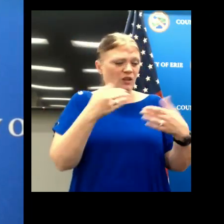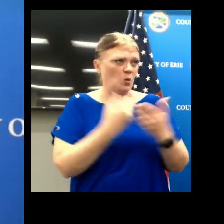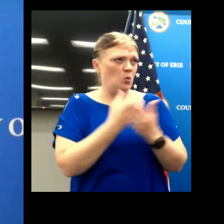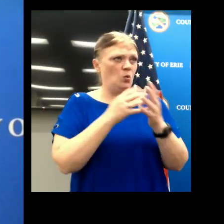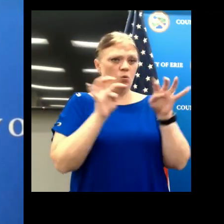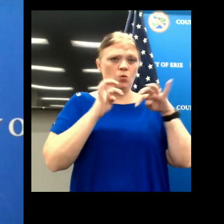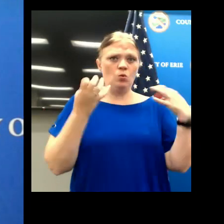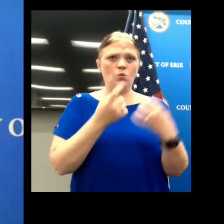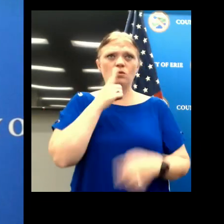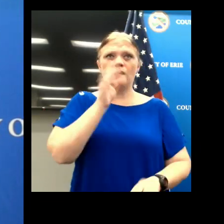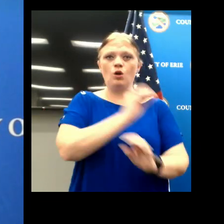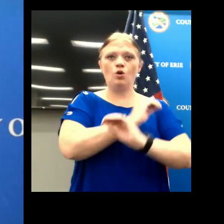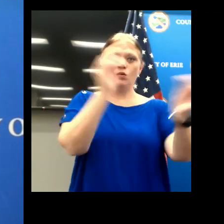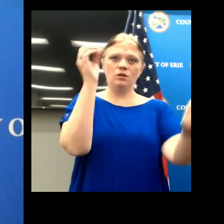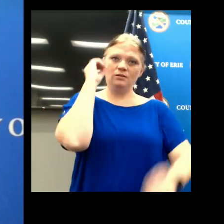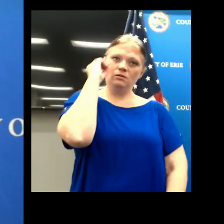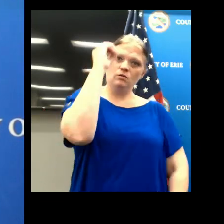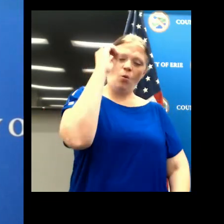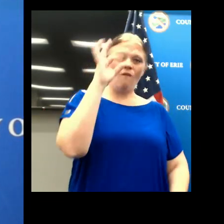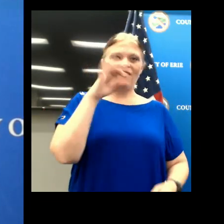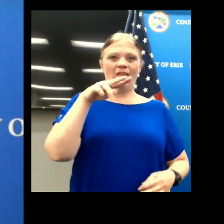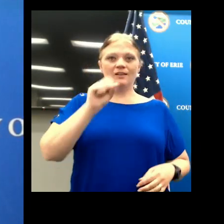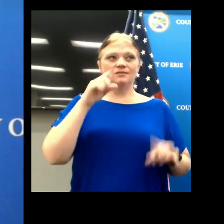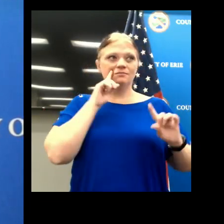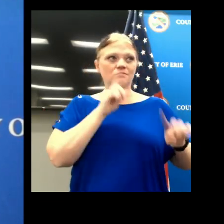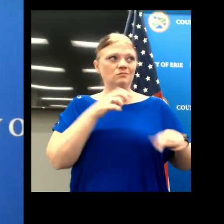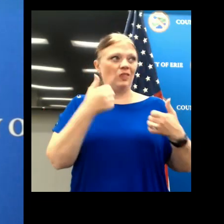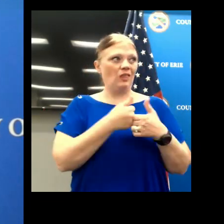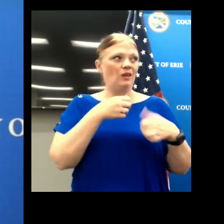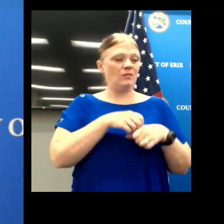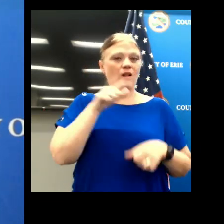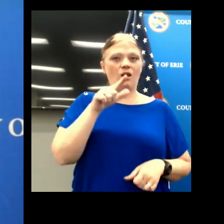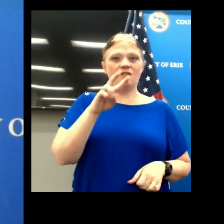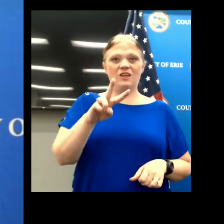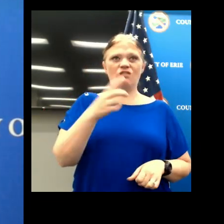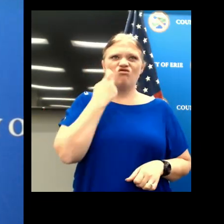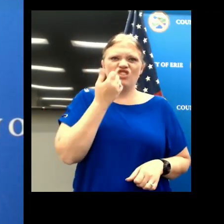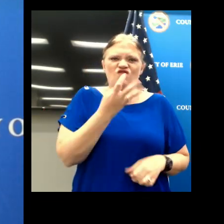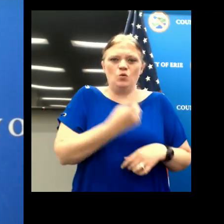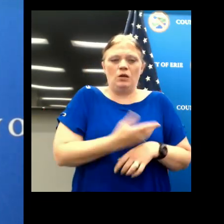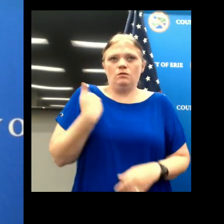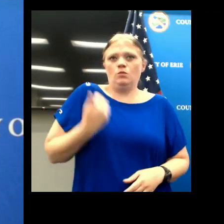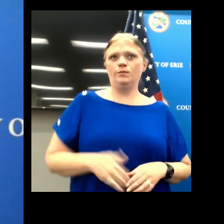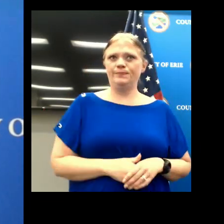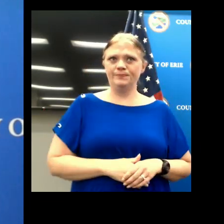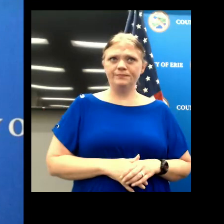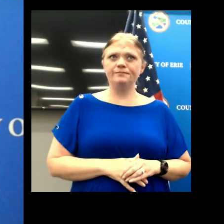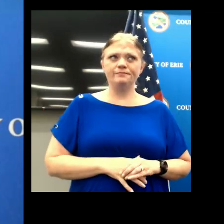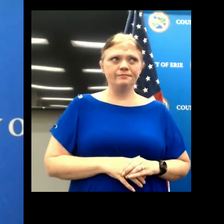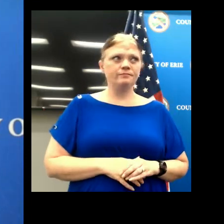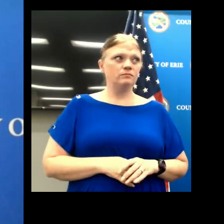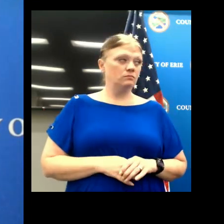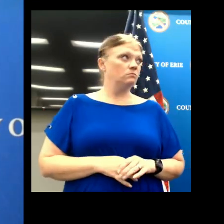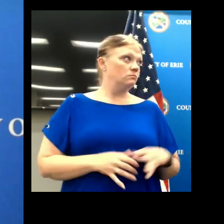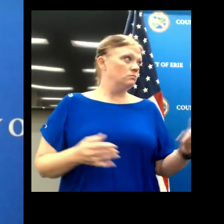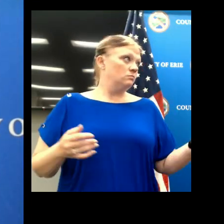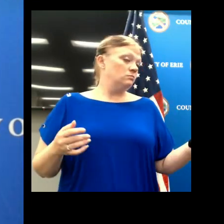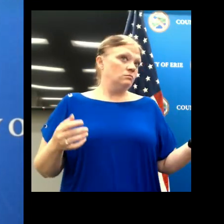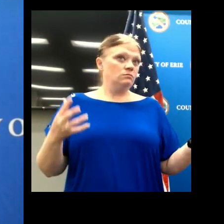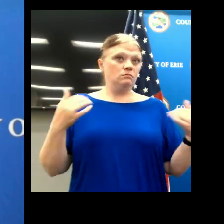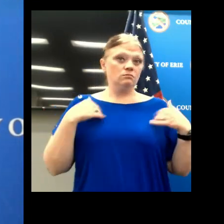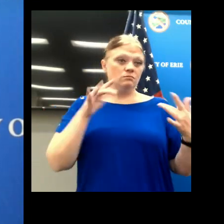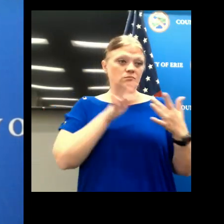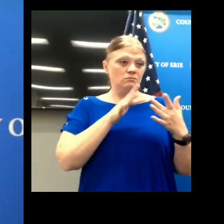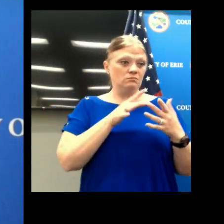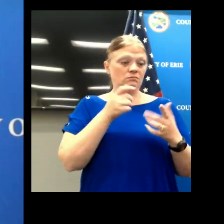no fans attending games in Las Vegas. It was announced a couple days ago. And we got I got contacts from